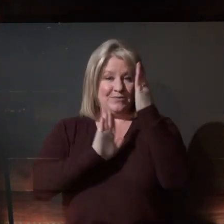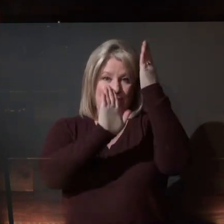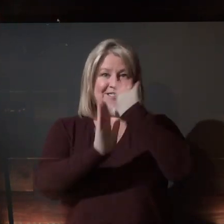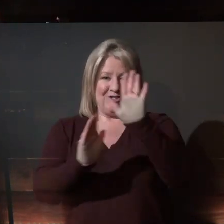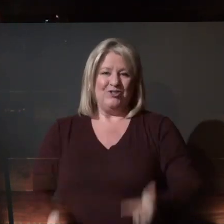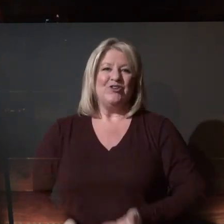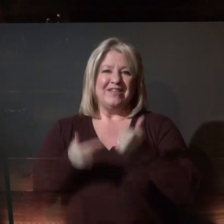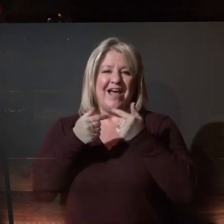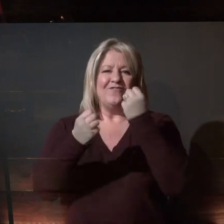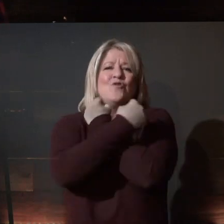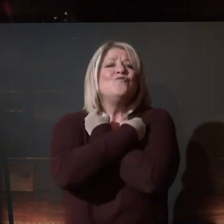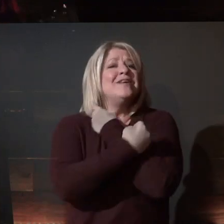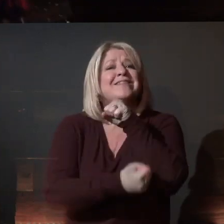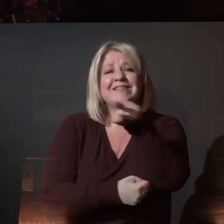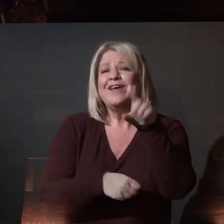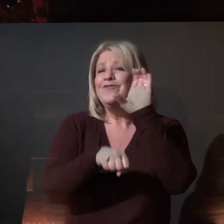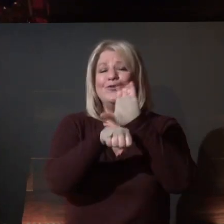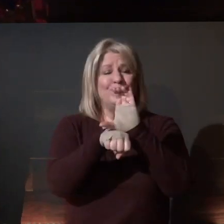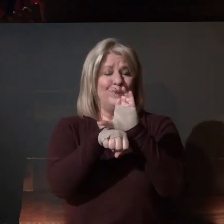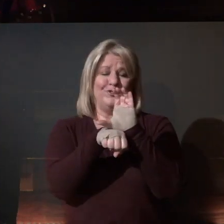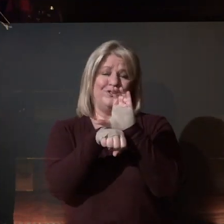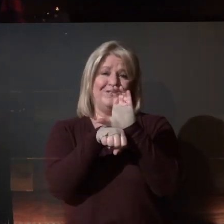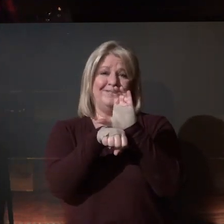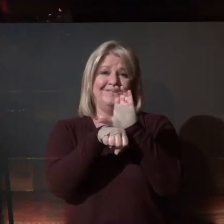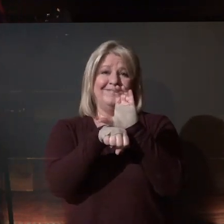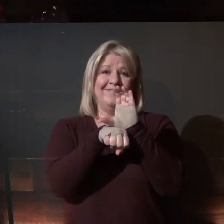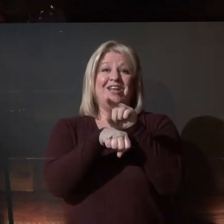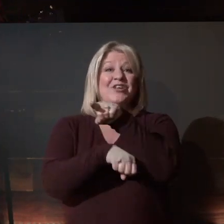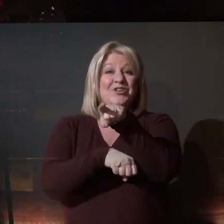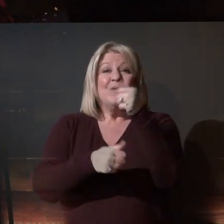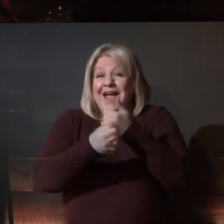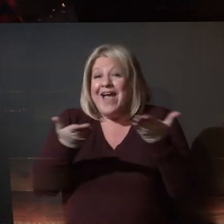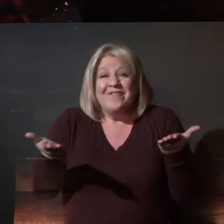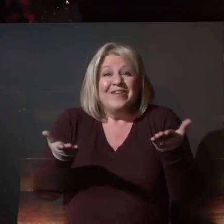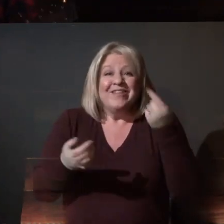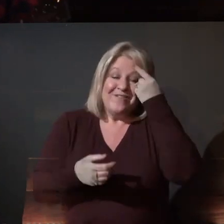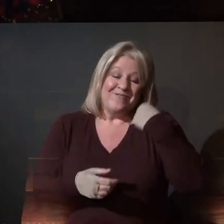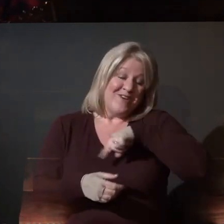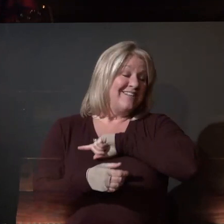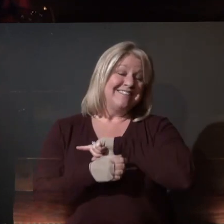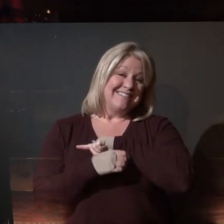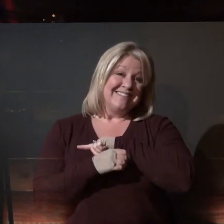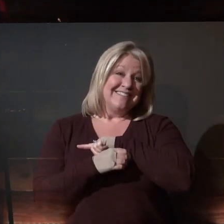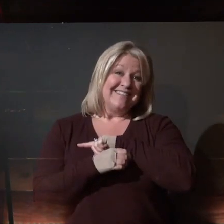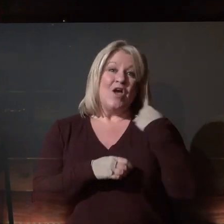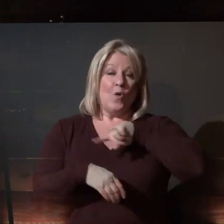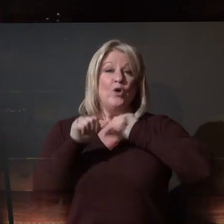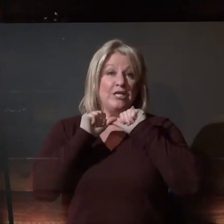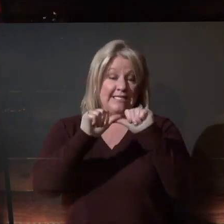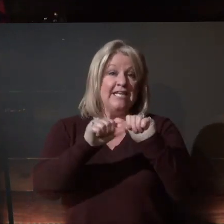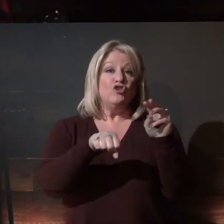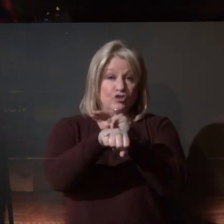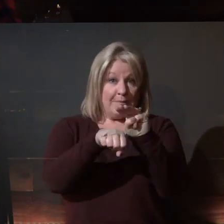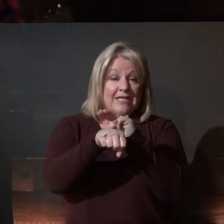You, church, or today. We love You, church. You're everything to us. We'll continue